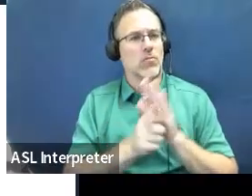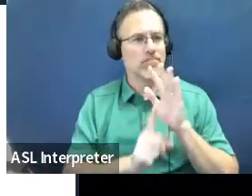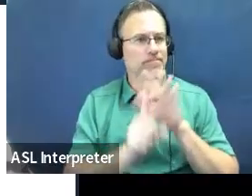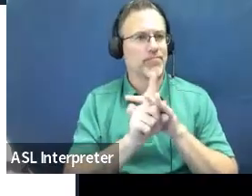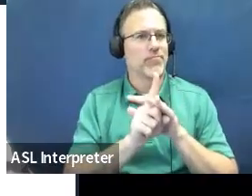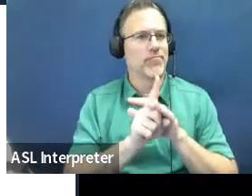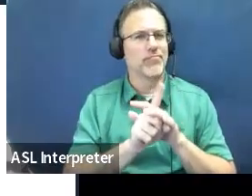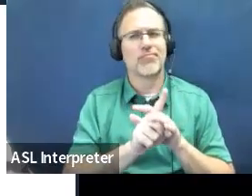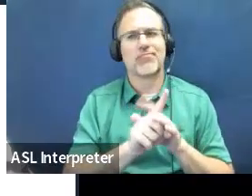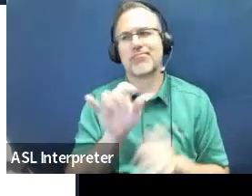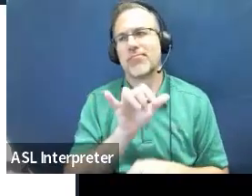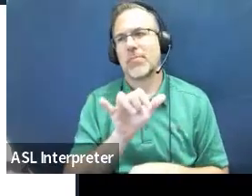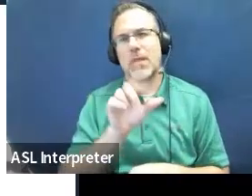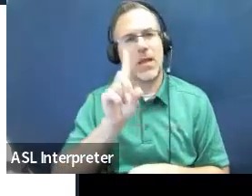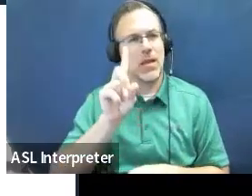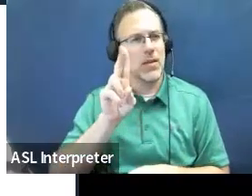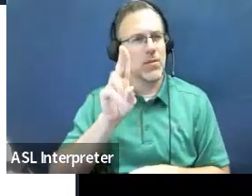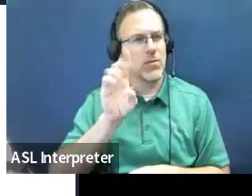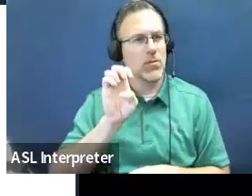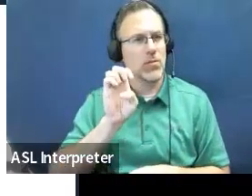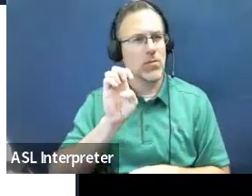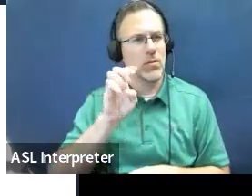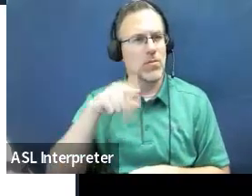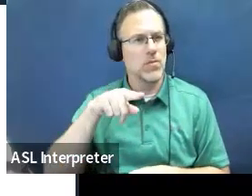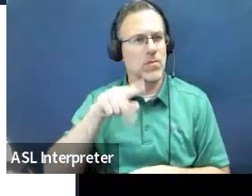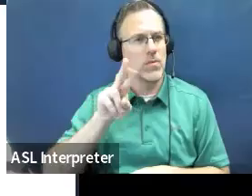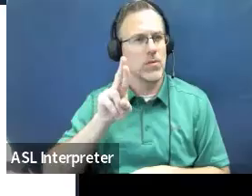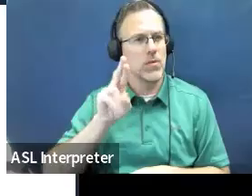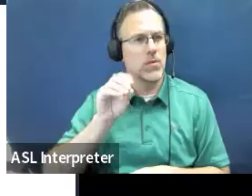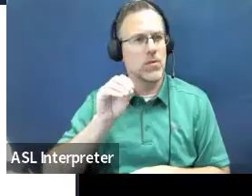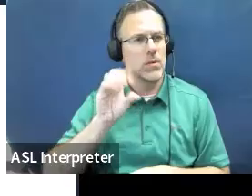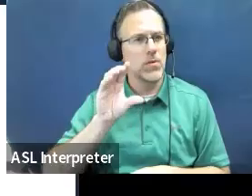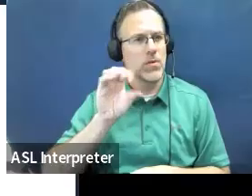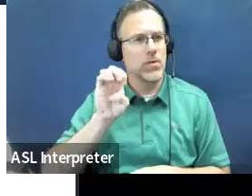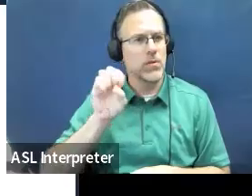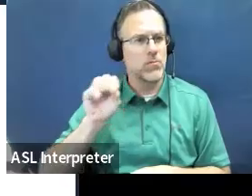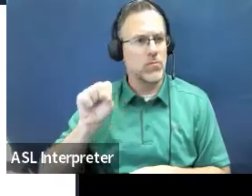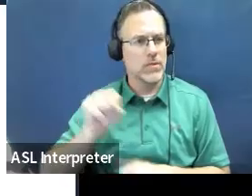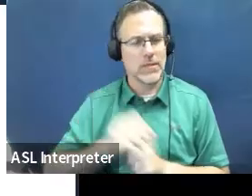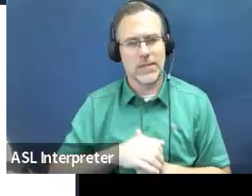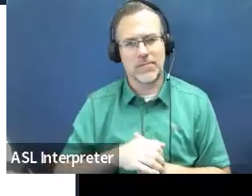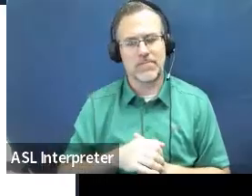that. So please keep that in mind as we go through.